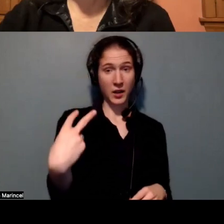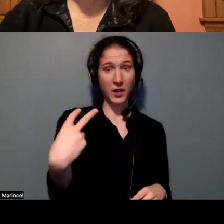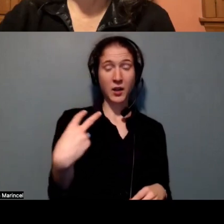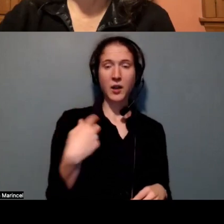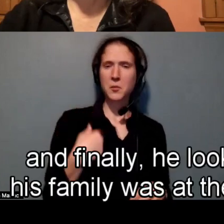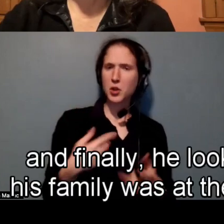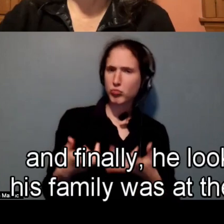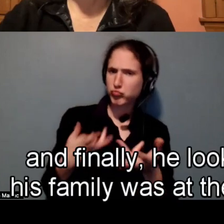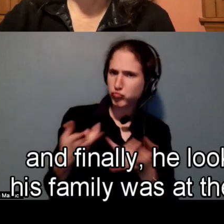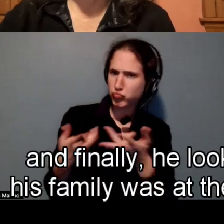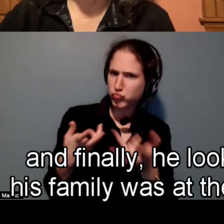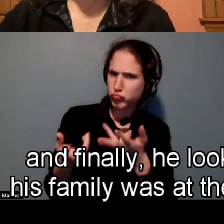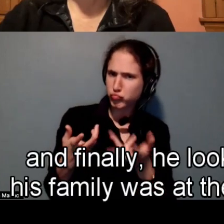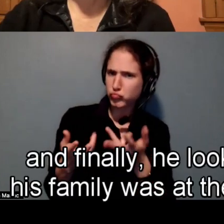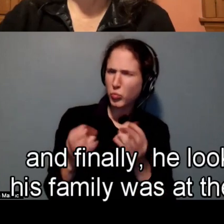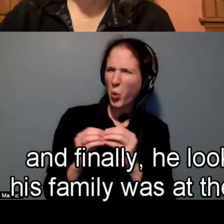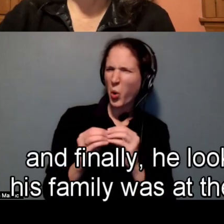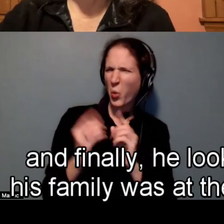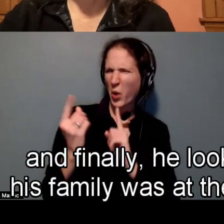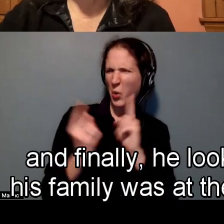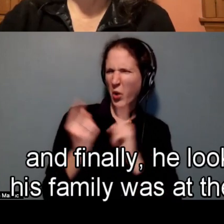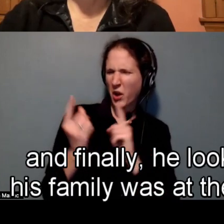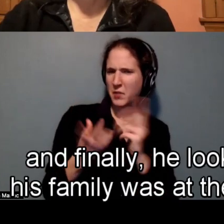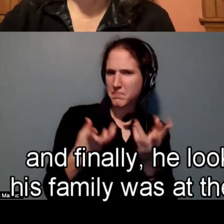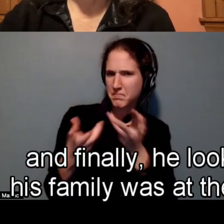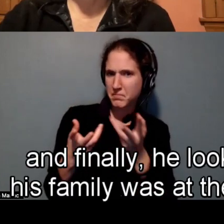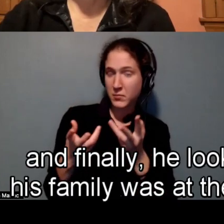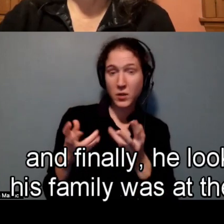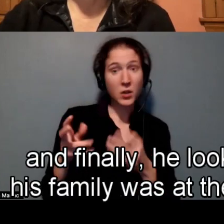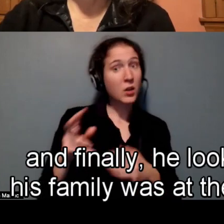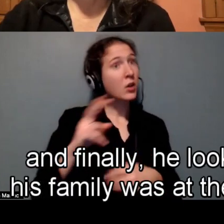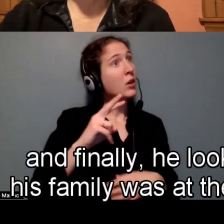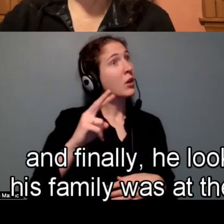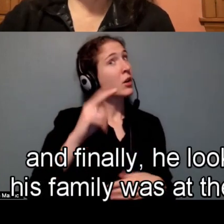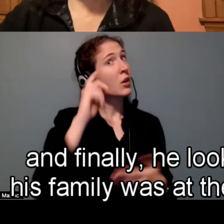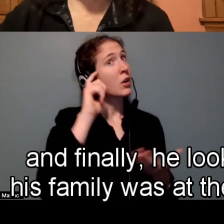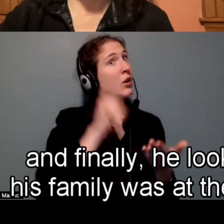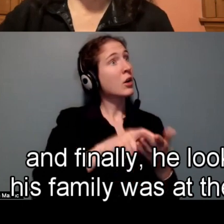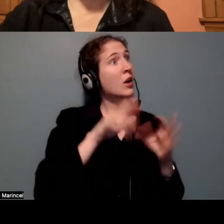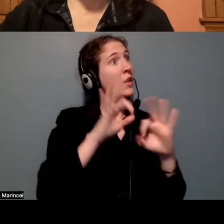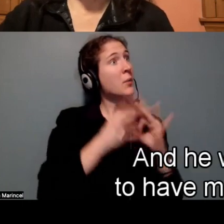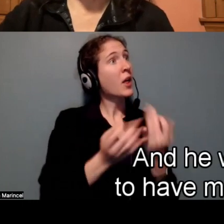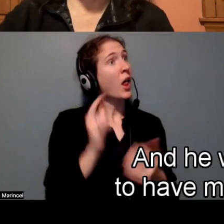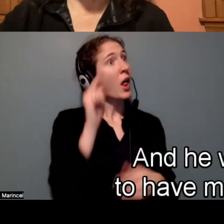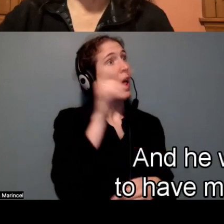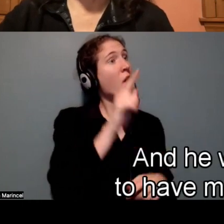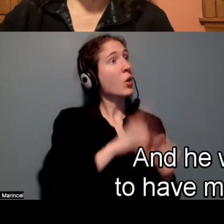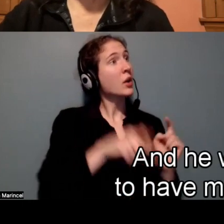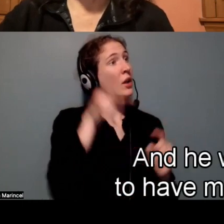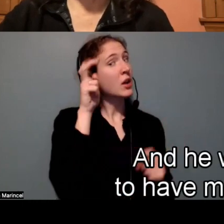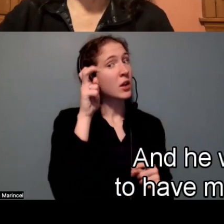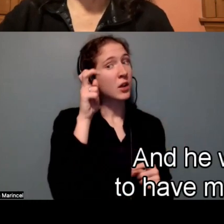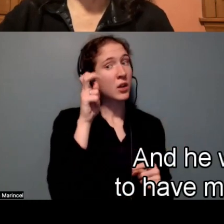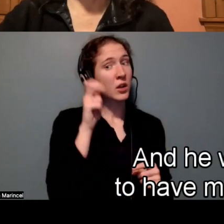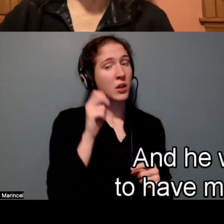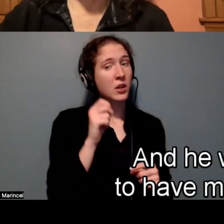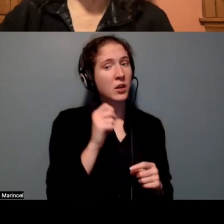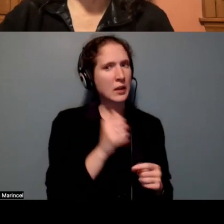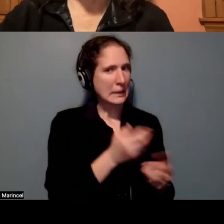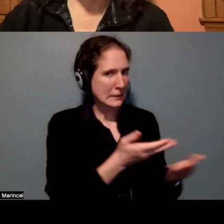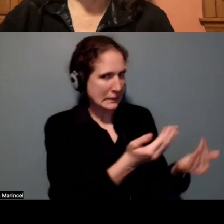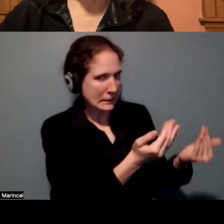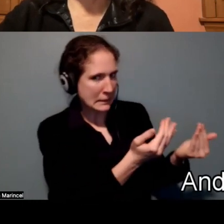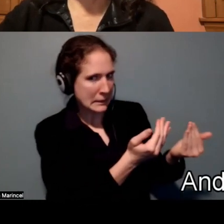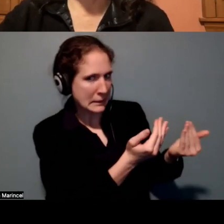him, and finally, he looked around to see that his family was at the other side of the room, and he went like this to have me come